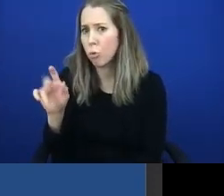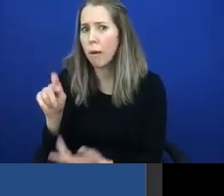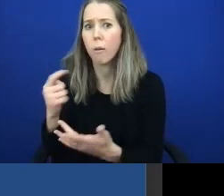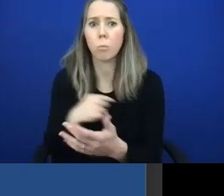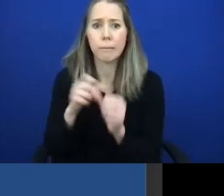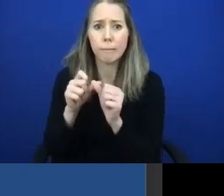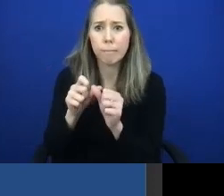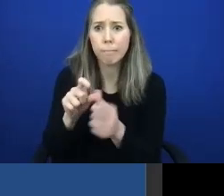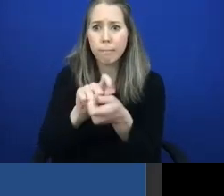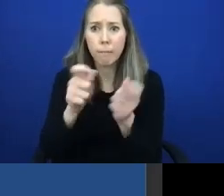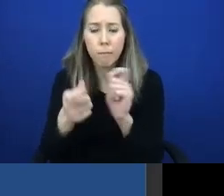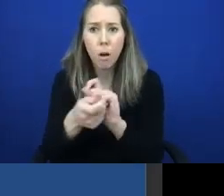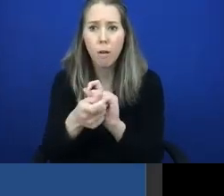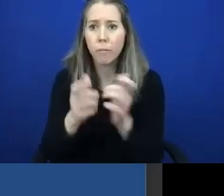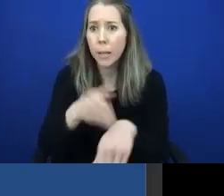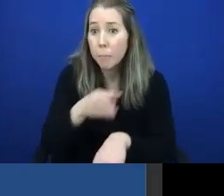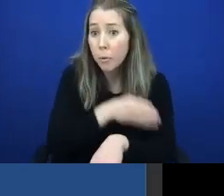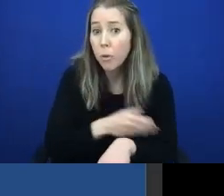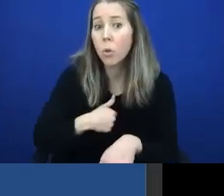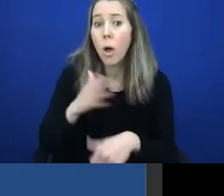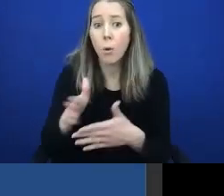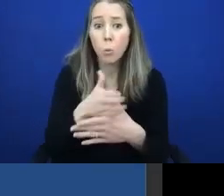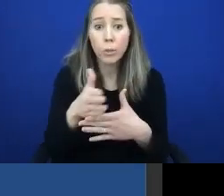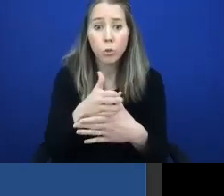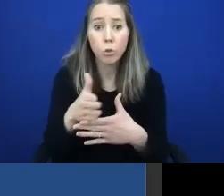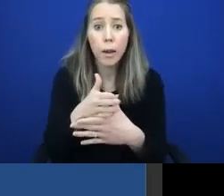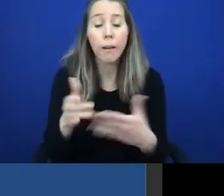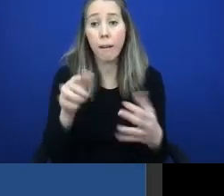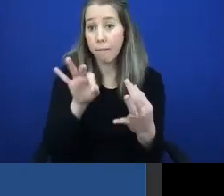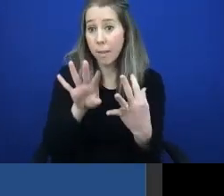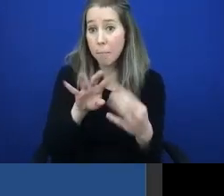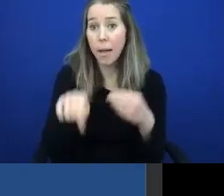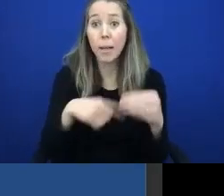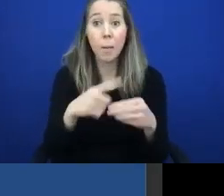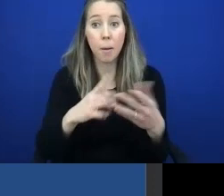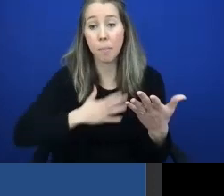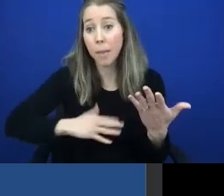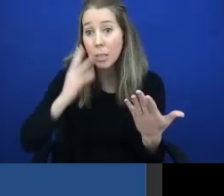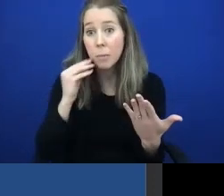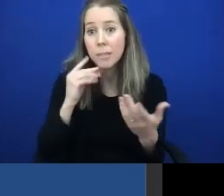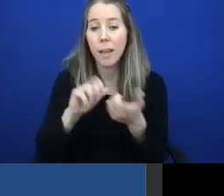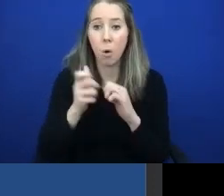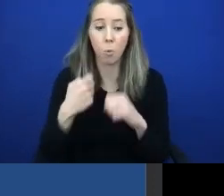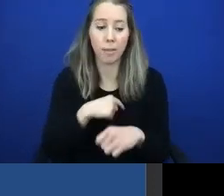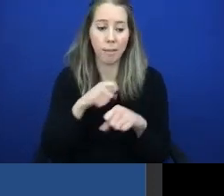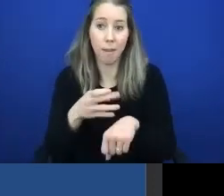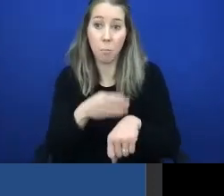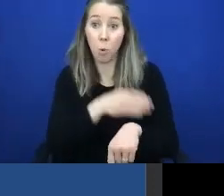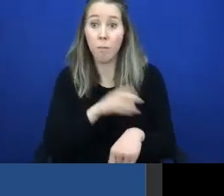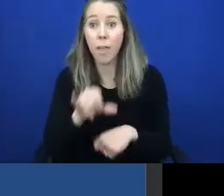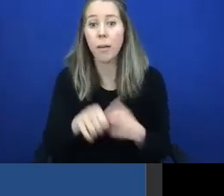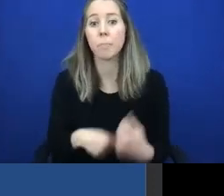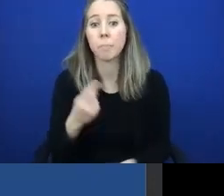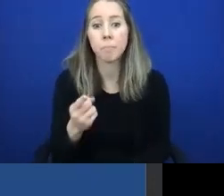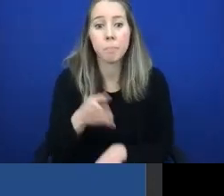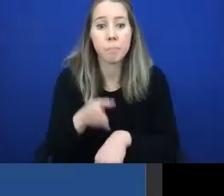they're constantly improving. And so I will share feedback about what I'm experiencing and how that could be improved. One improvement